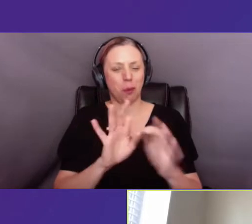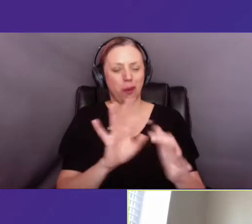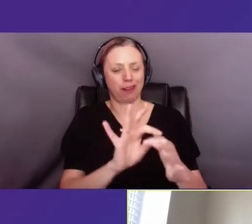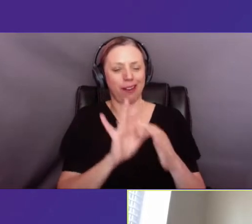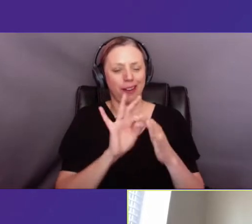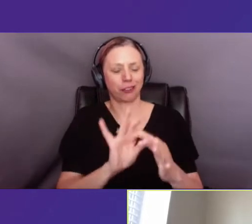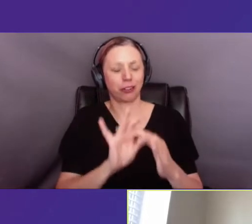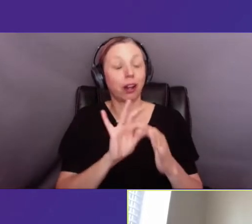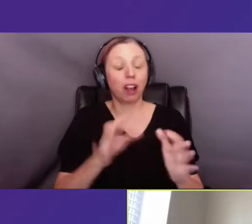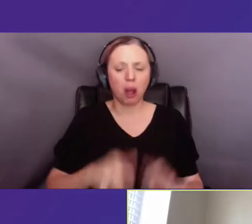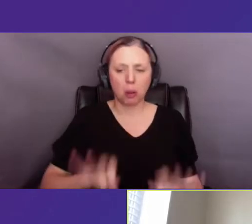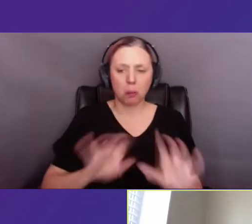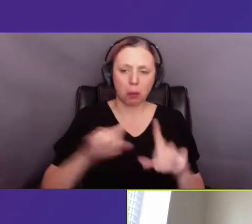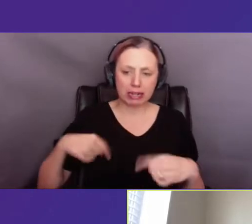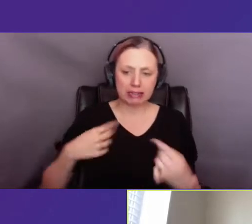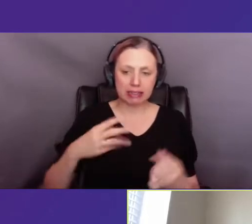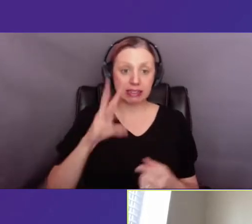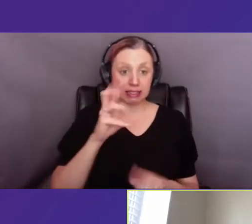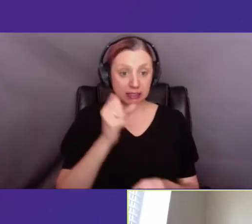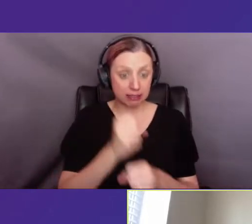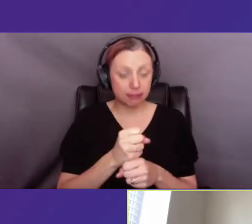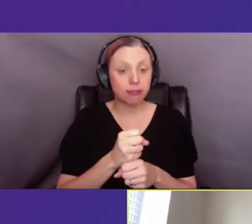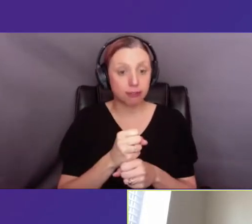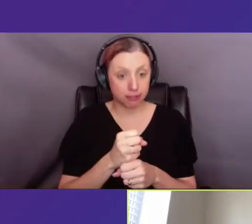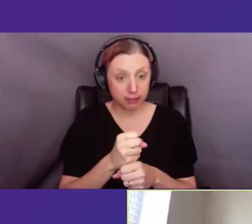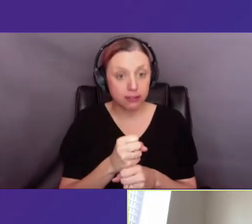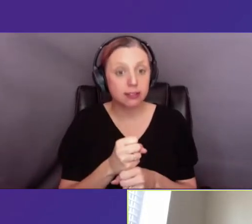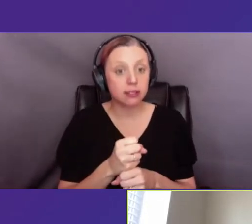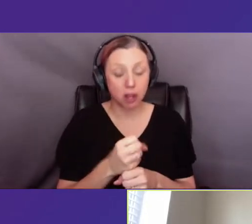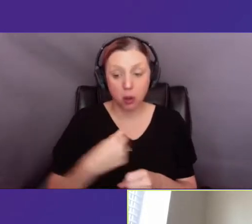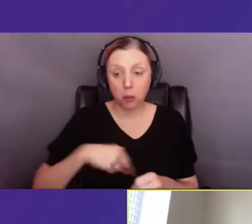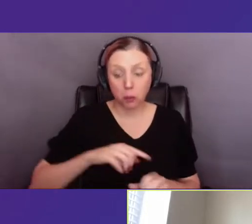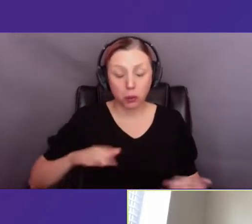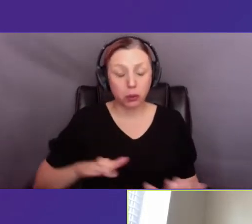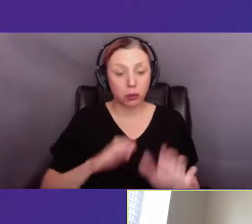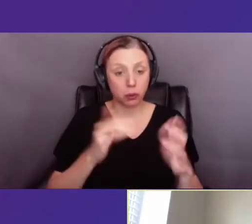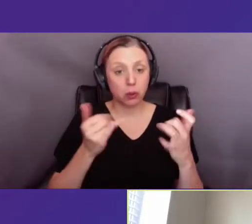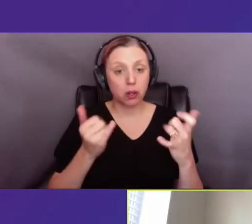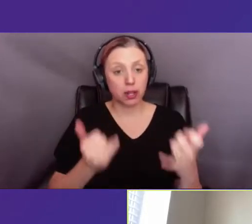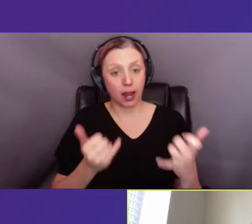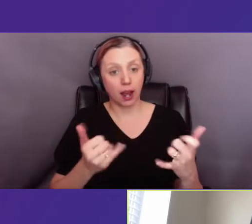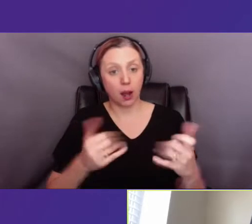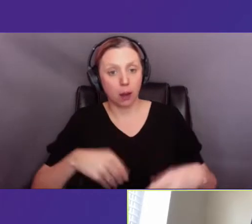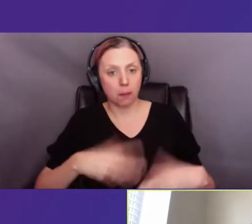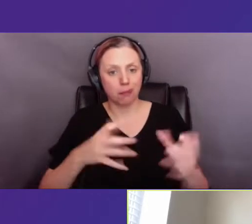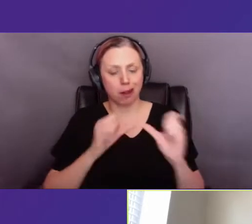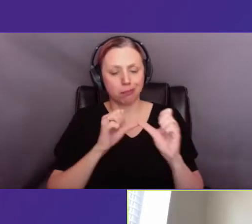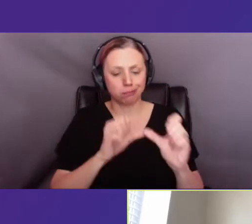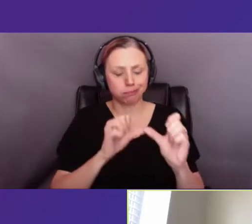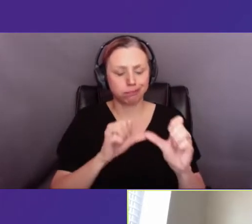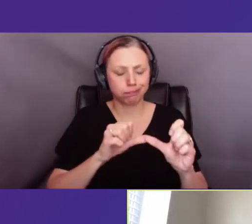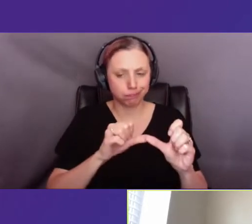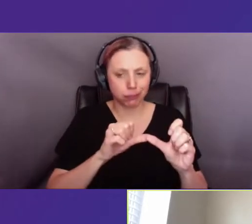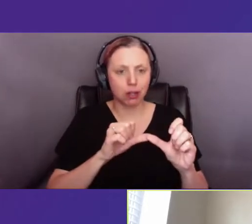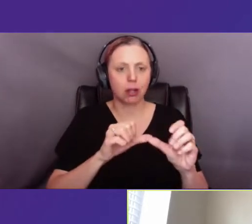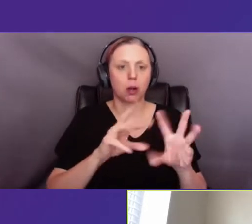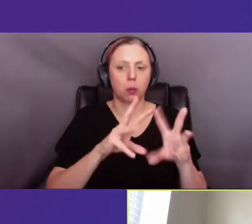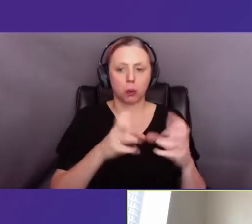past 6 years. And so what we do now is provide ongoing workshops for teams